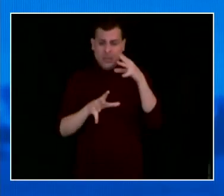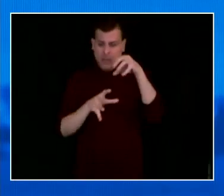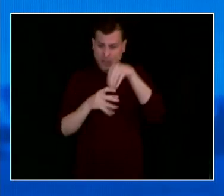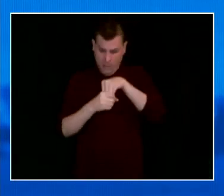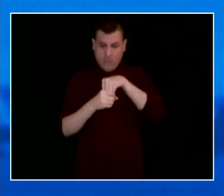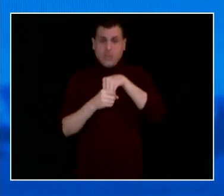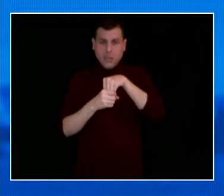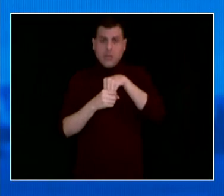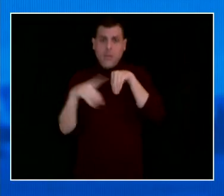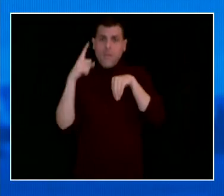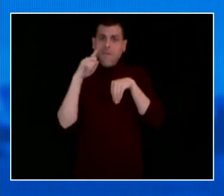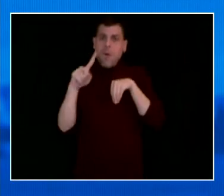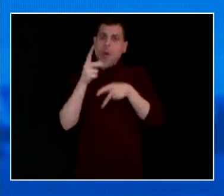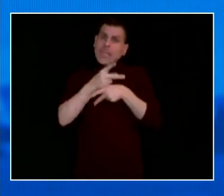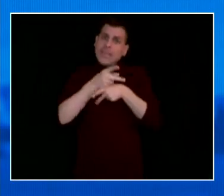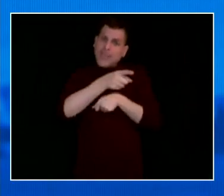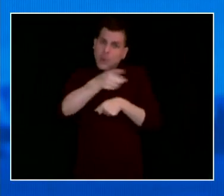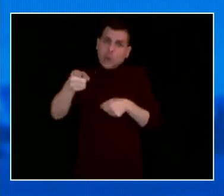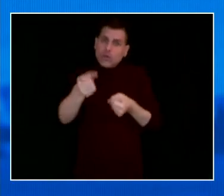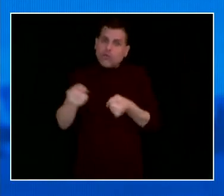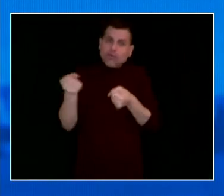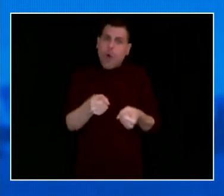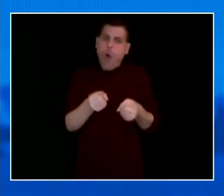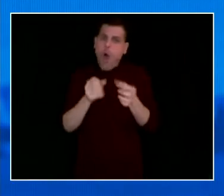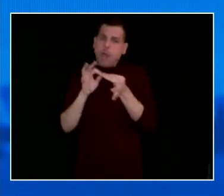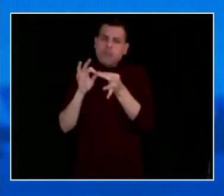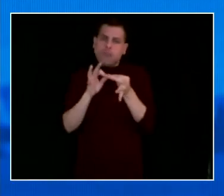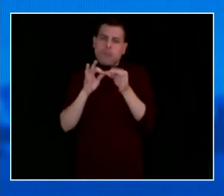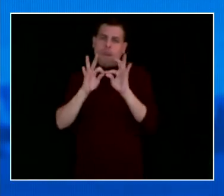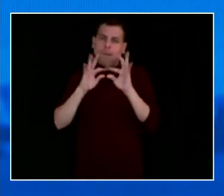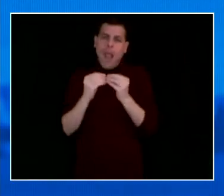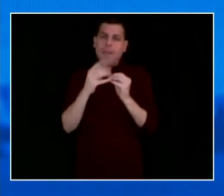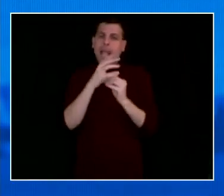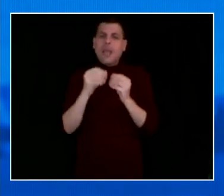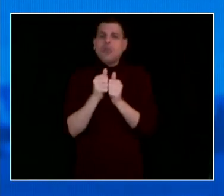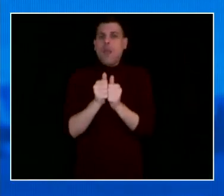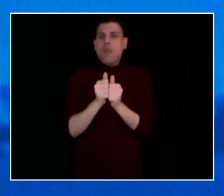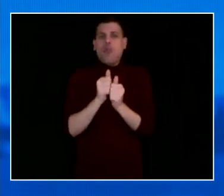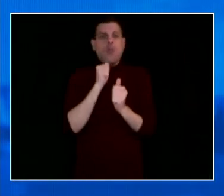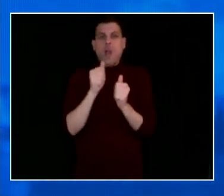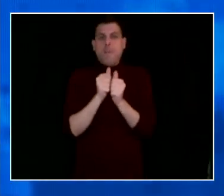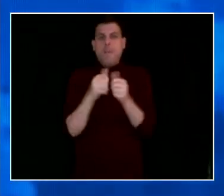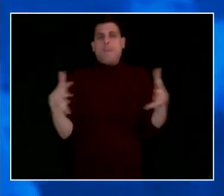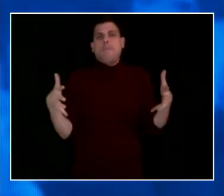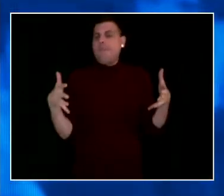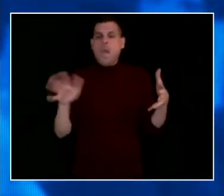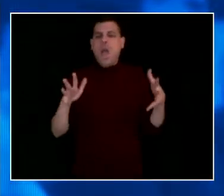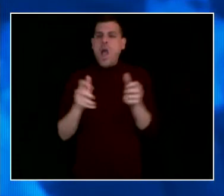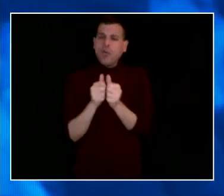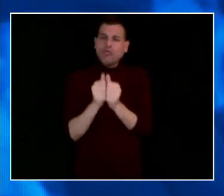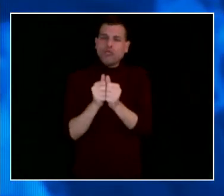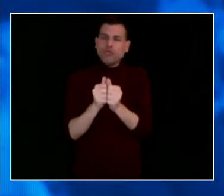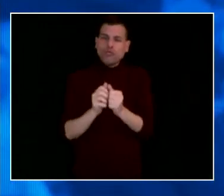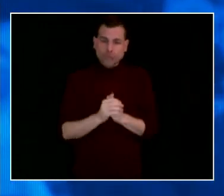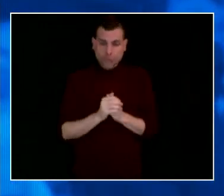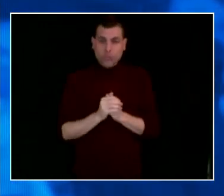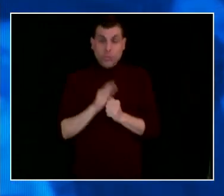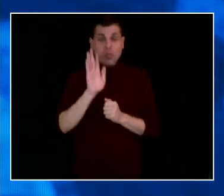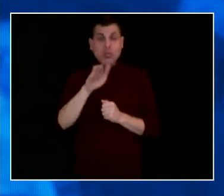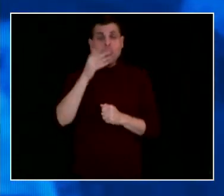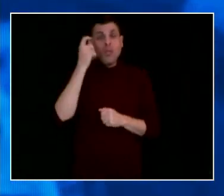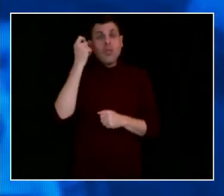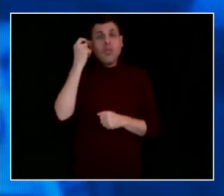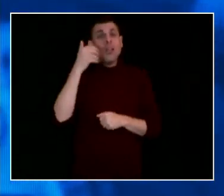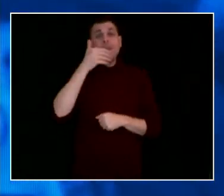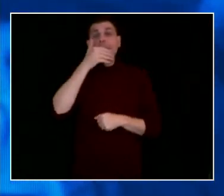strong, and we are keeping families together. A robust economy is one of the best ways to support all of